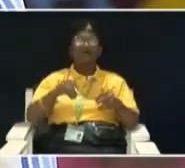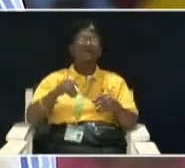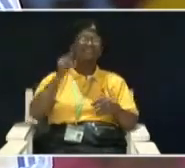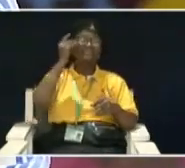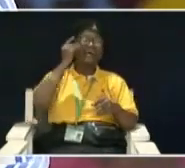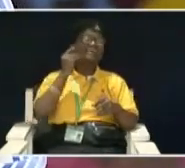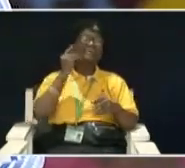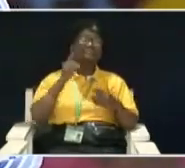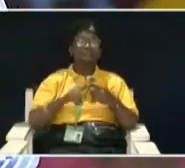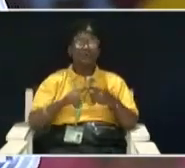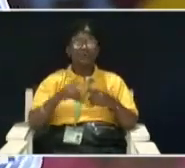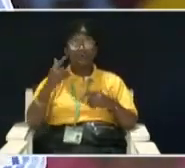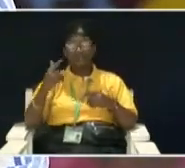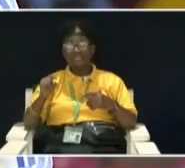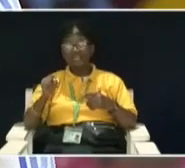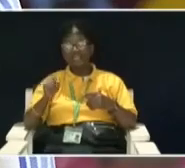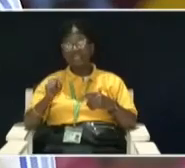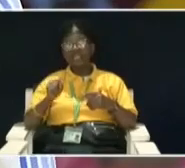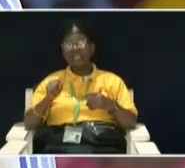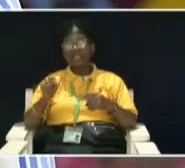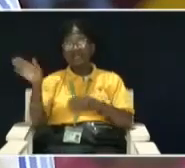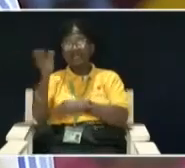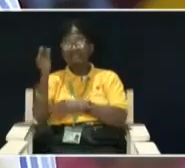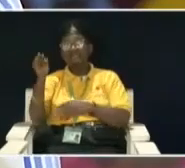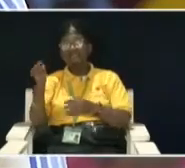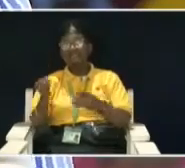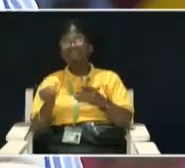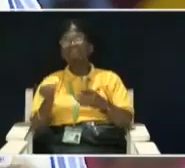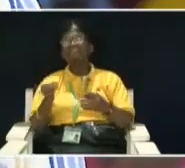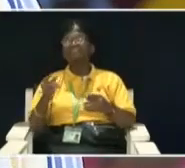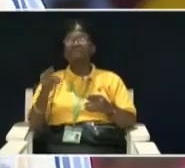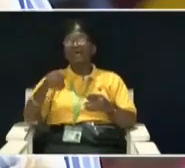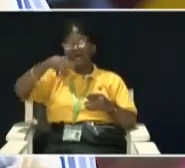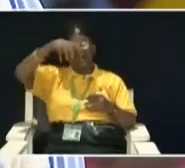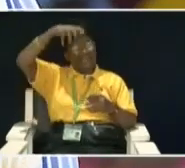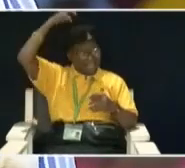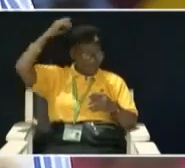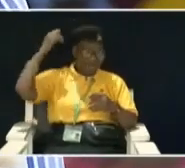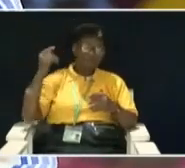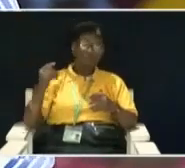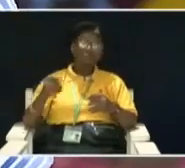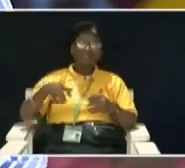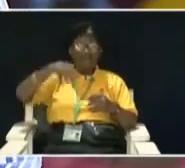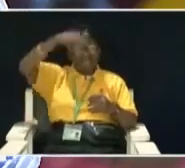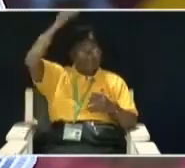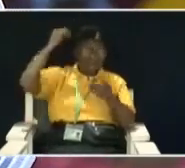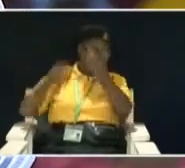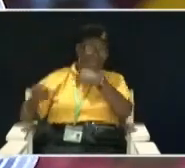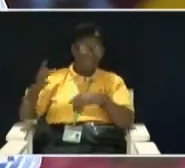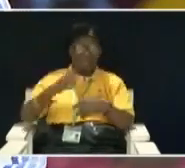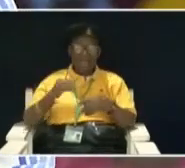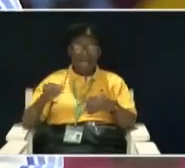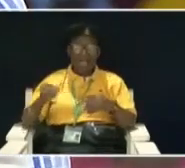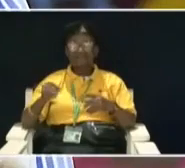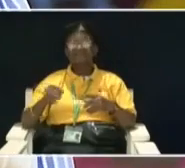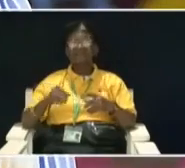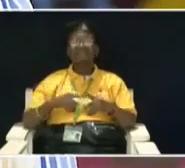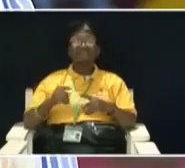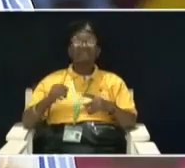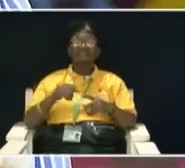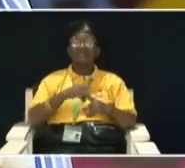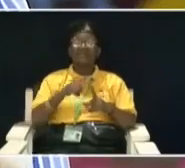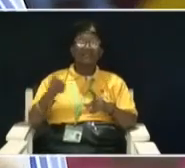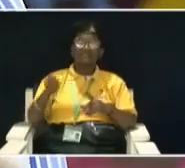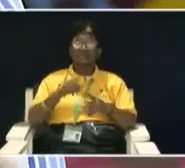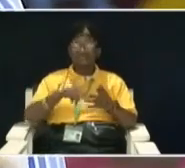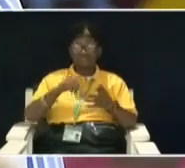angel came and shut the mouth of lions. When you read Acts of the Apostles chapter 12, the